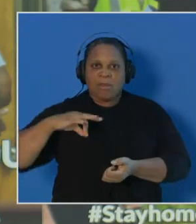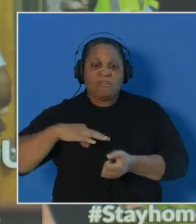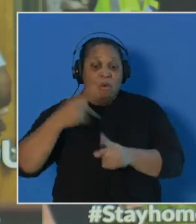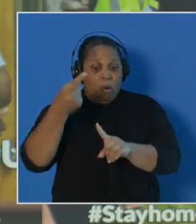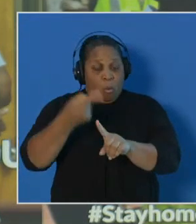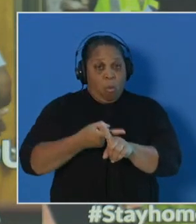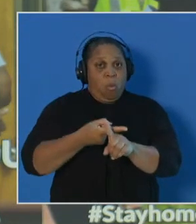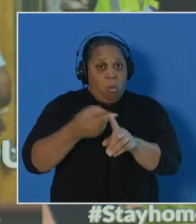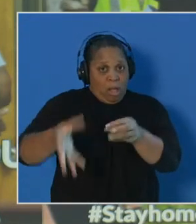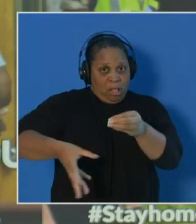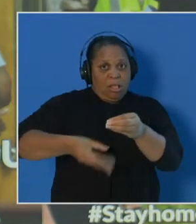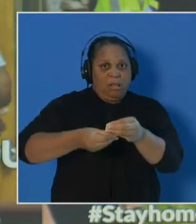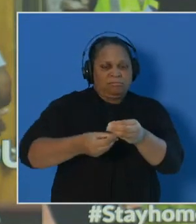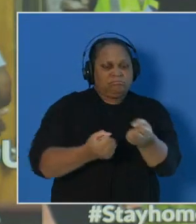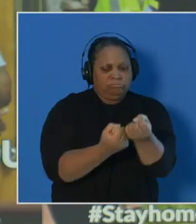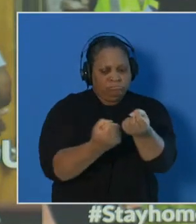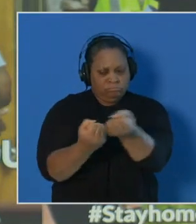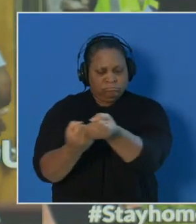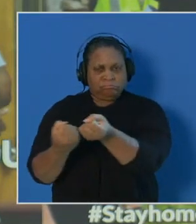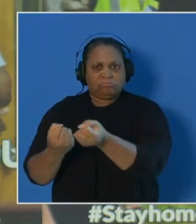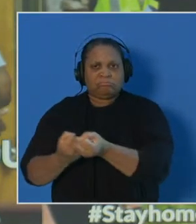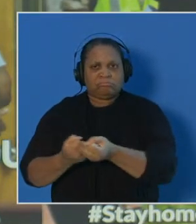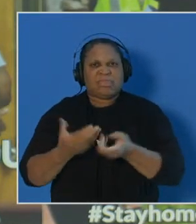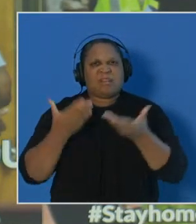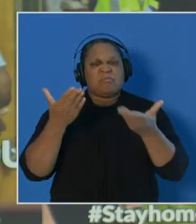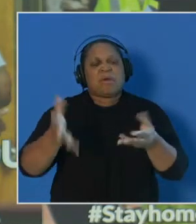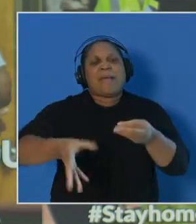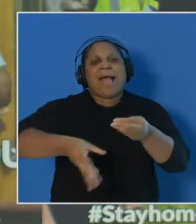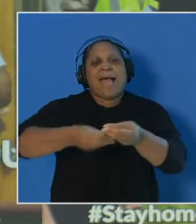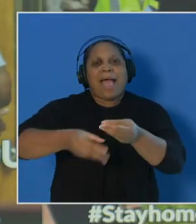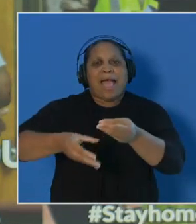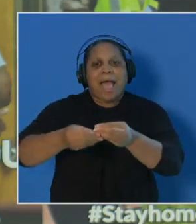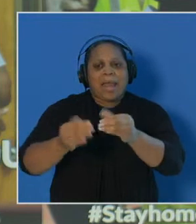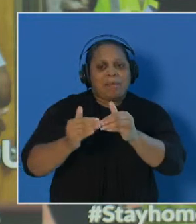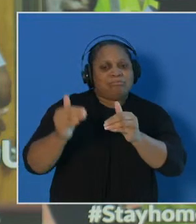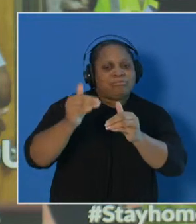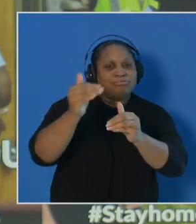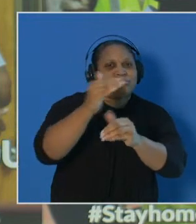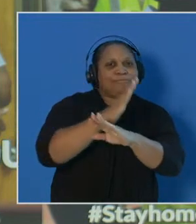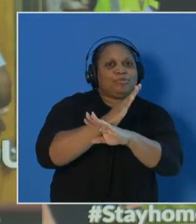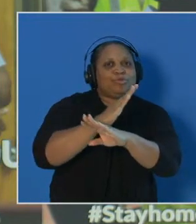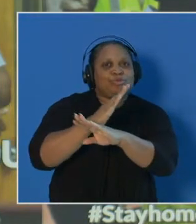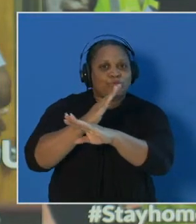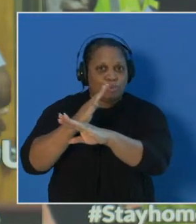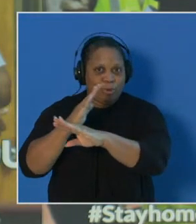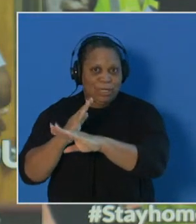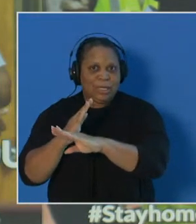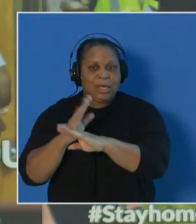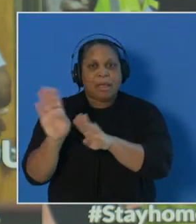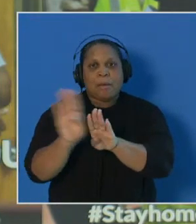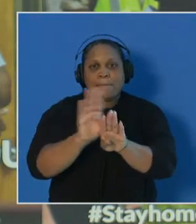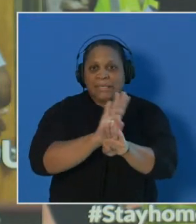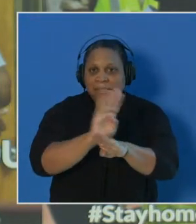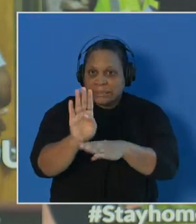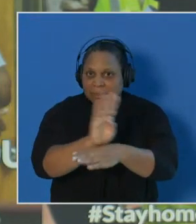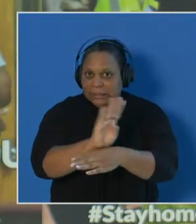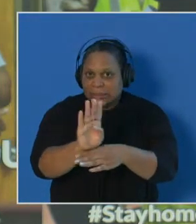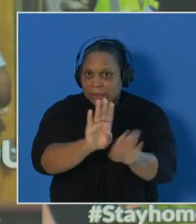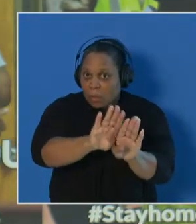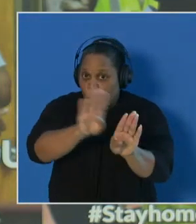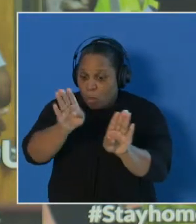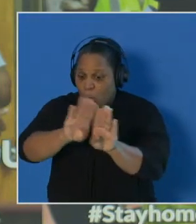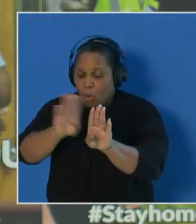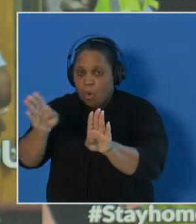to support our people and provide them with an added layer of security as businesses reopen and our